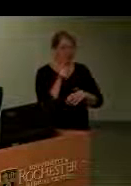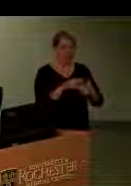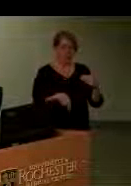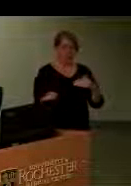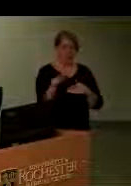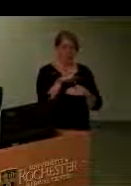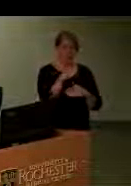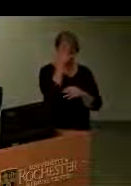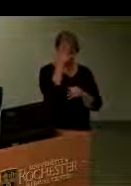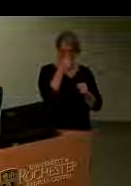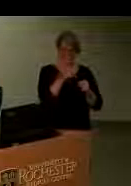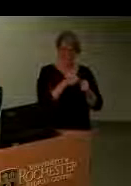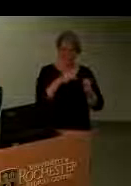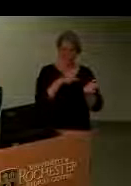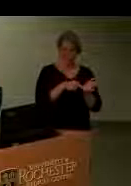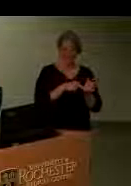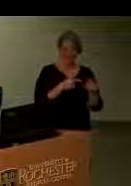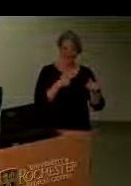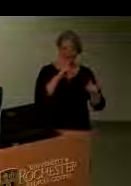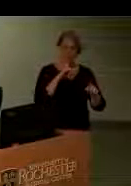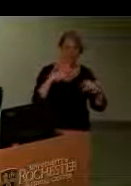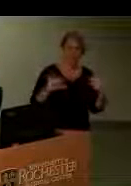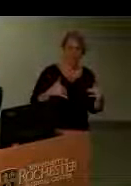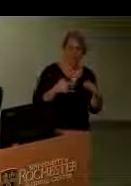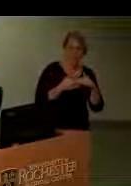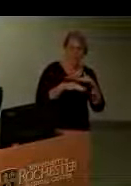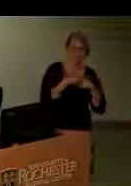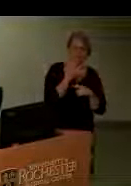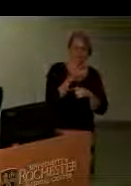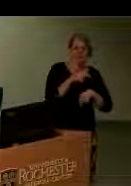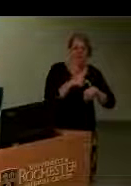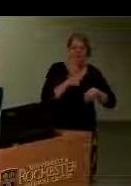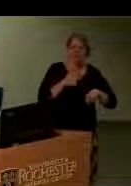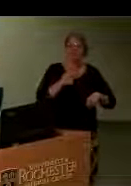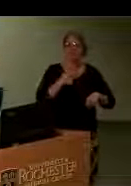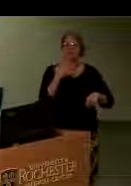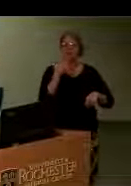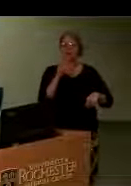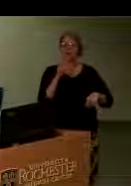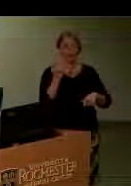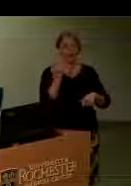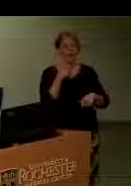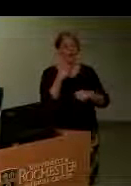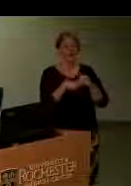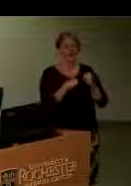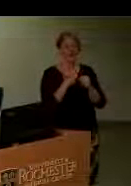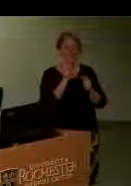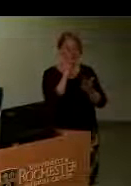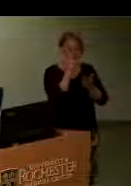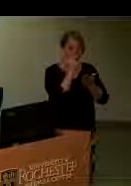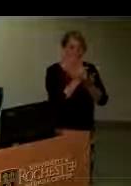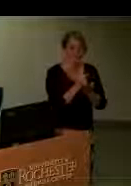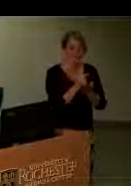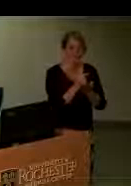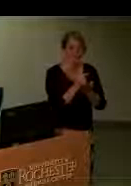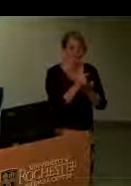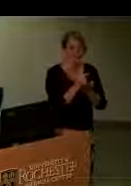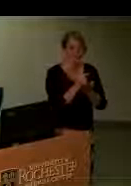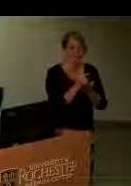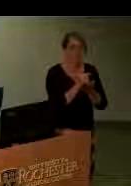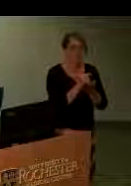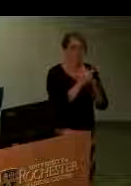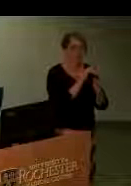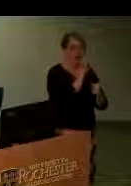who remember this, I was really born at a lucky time because the year I was graduating, the